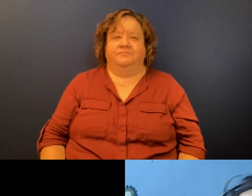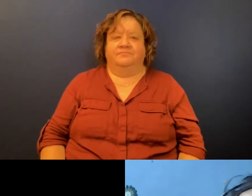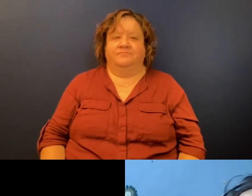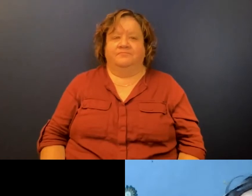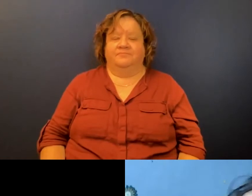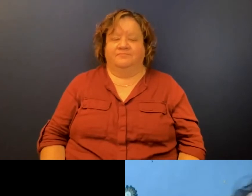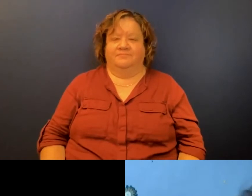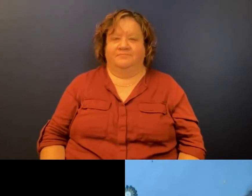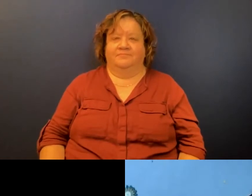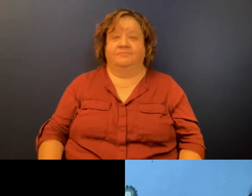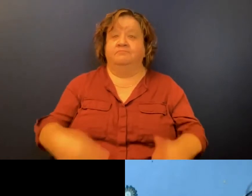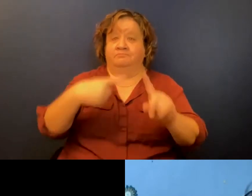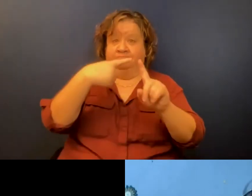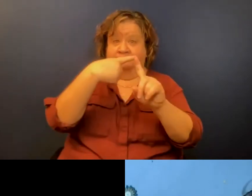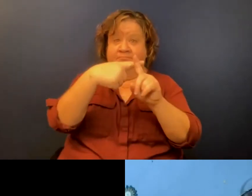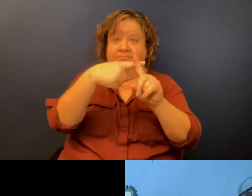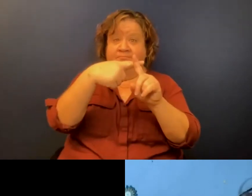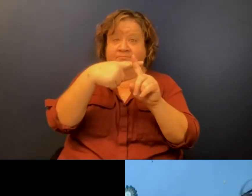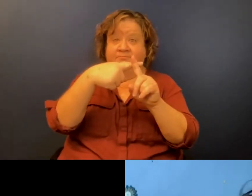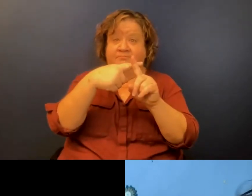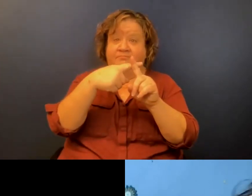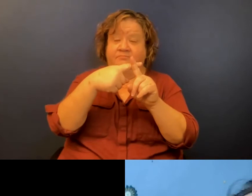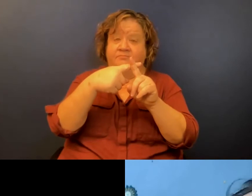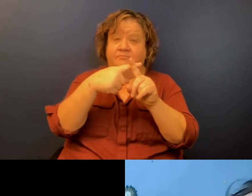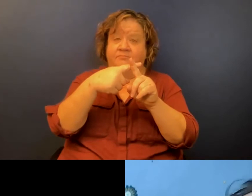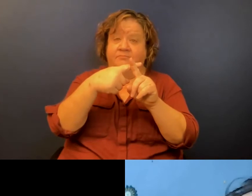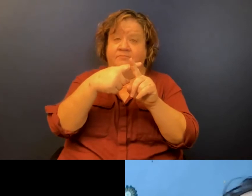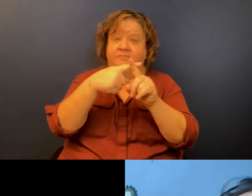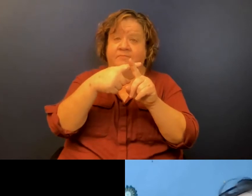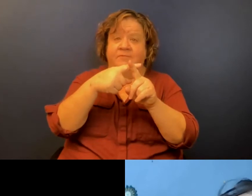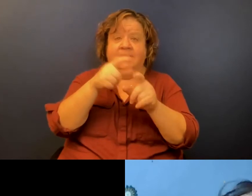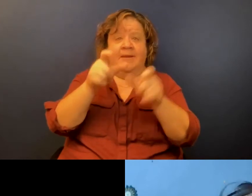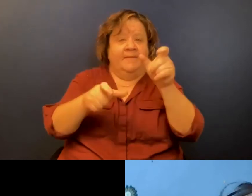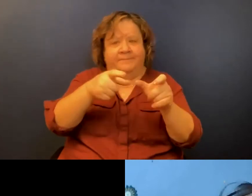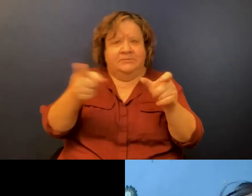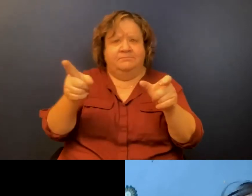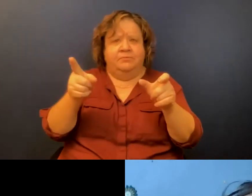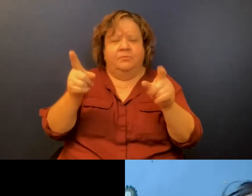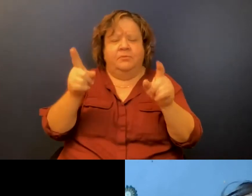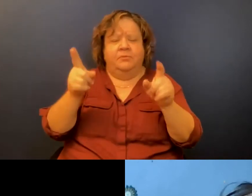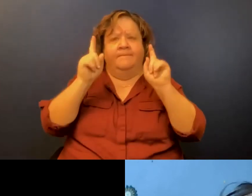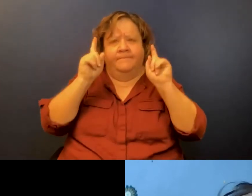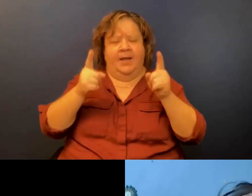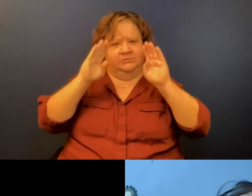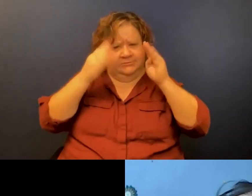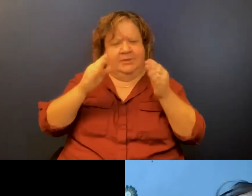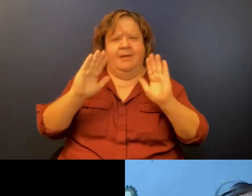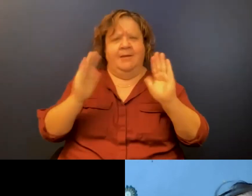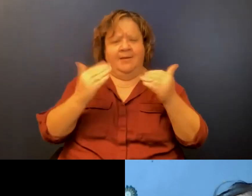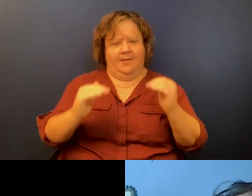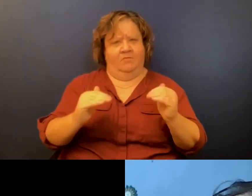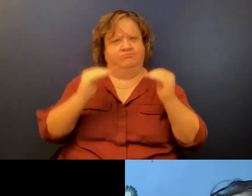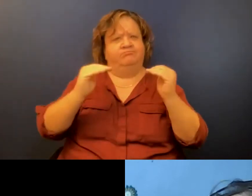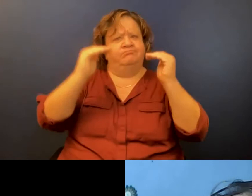time, their spare time. Having said that, we go after having said that, we go to our next panelist, which